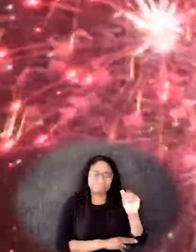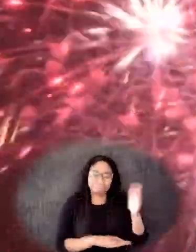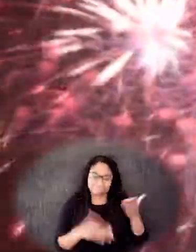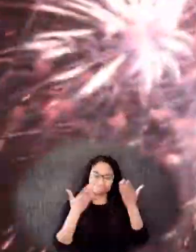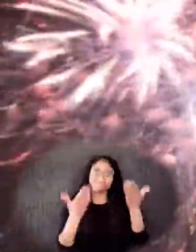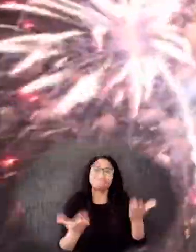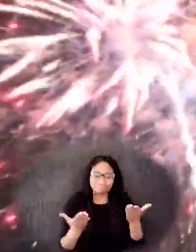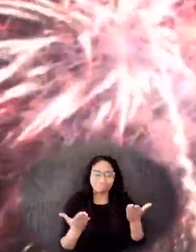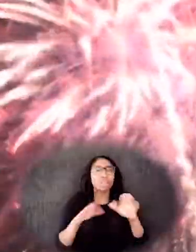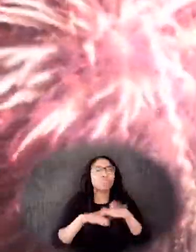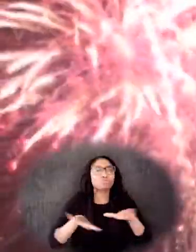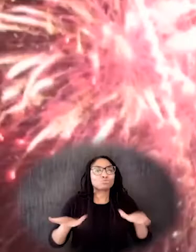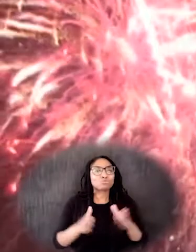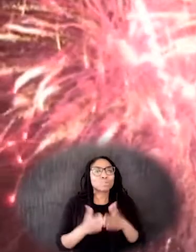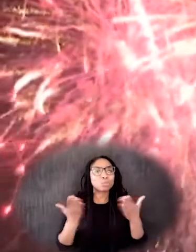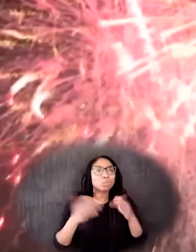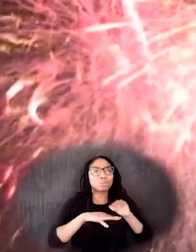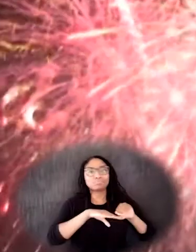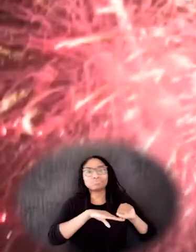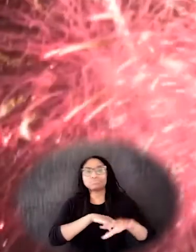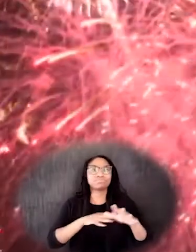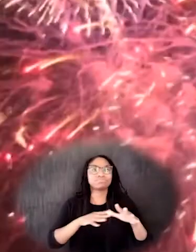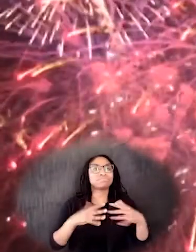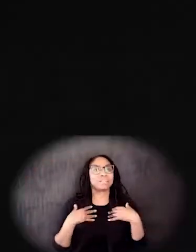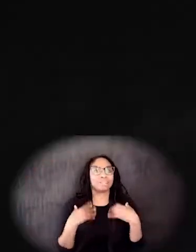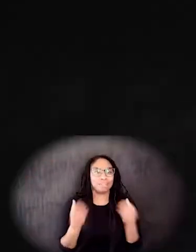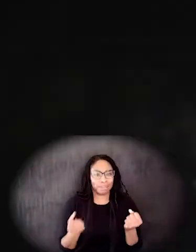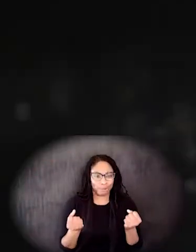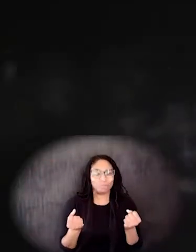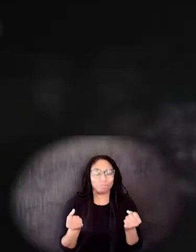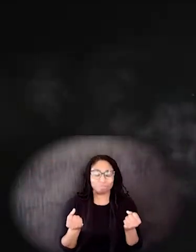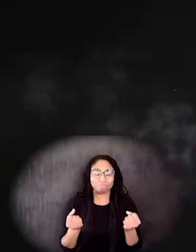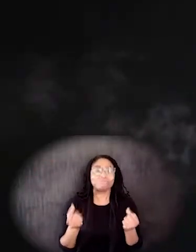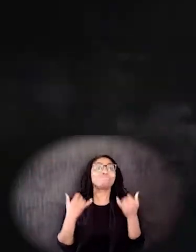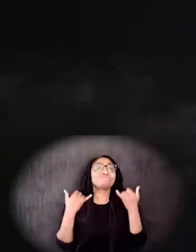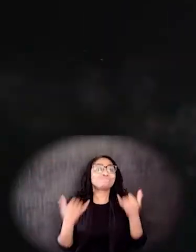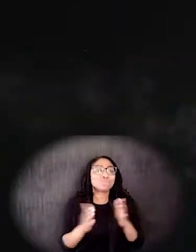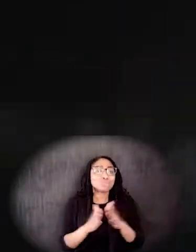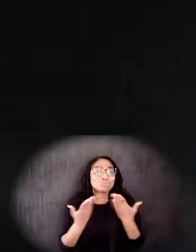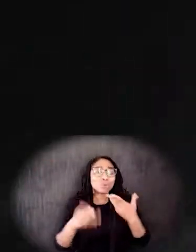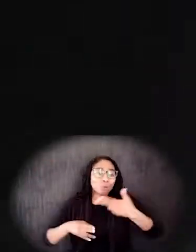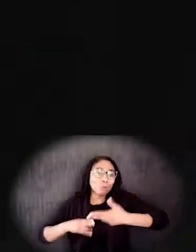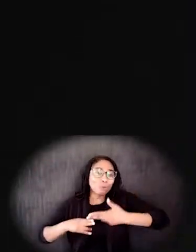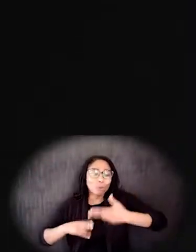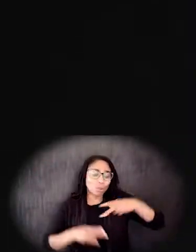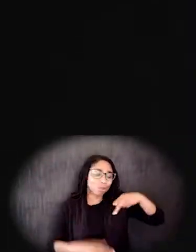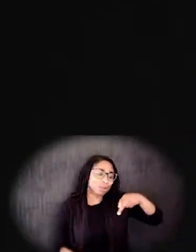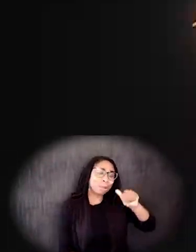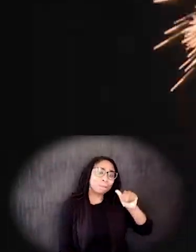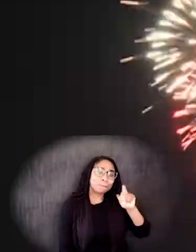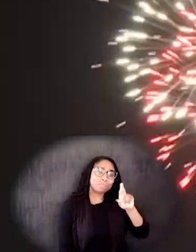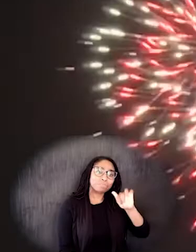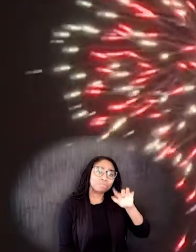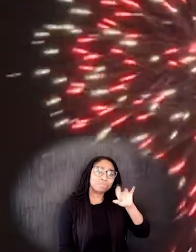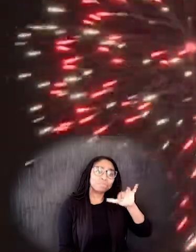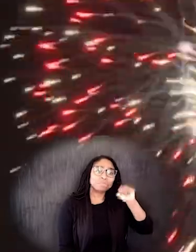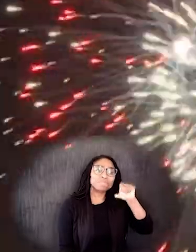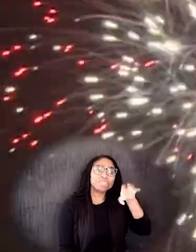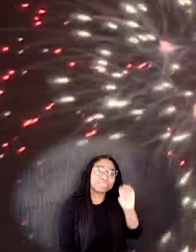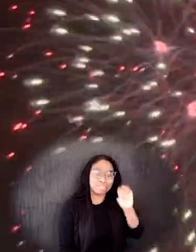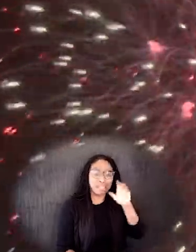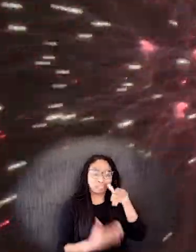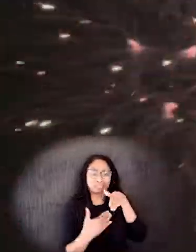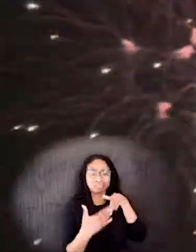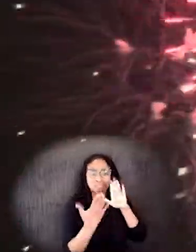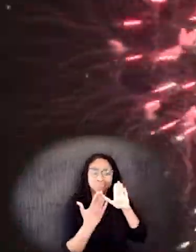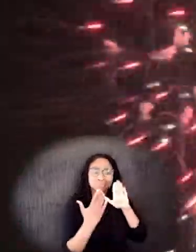is here to present Children's Books They Heal, a cool new event. Today's book is called Paradise